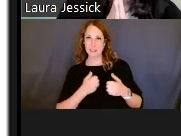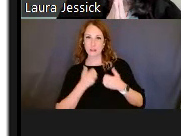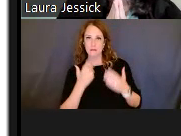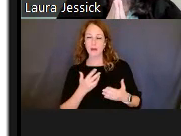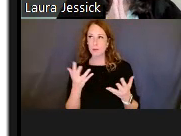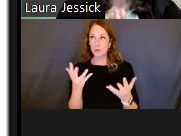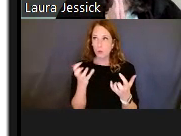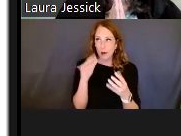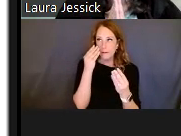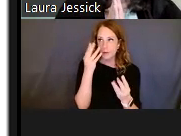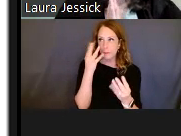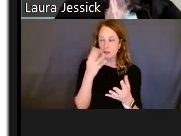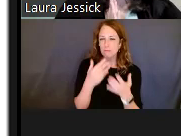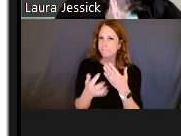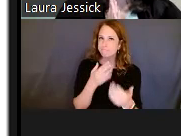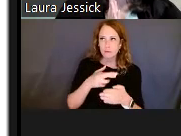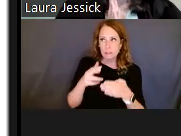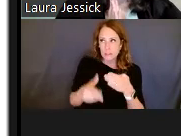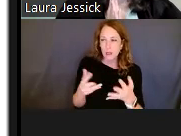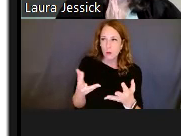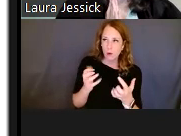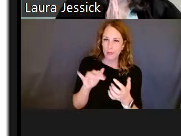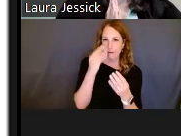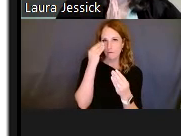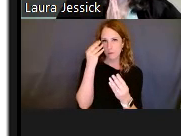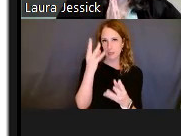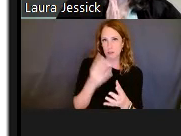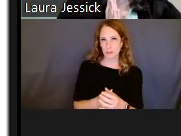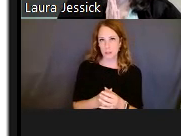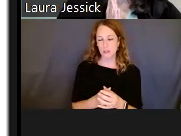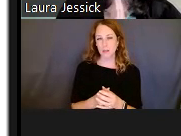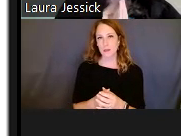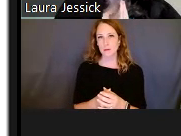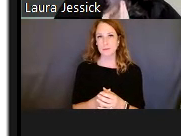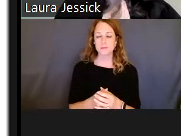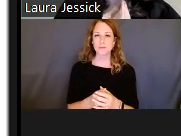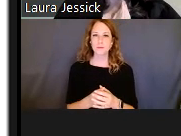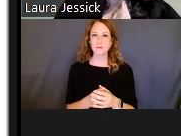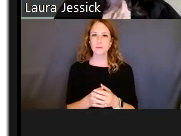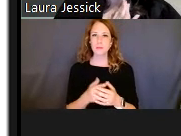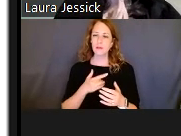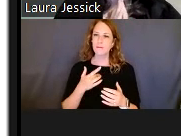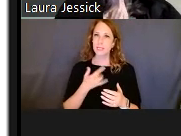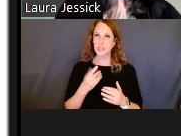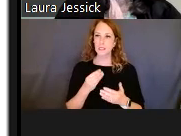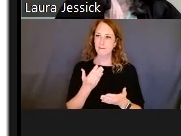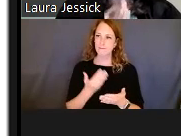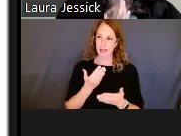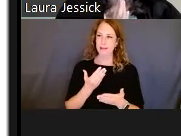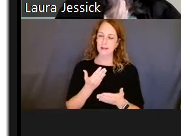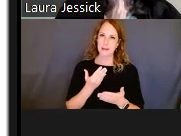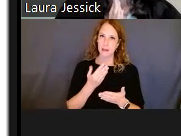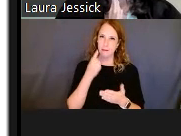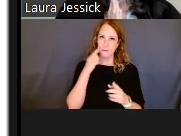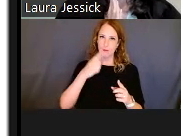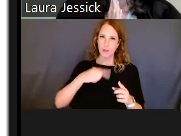information regardless of what the result is. It is validating to them because all